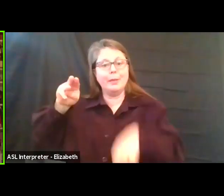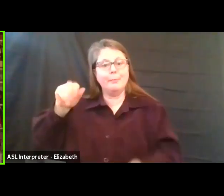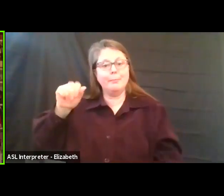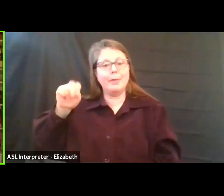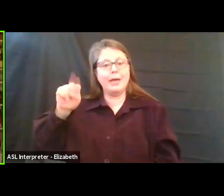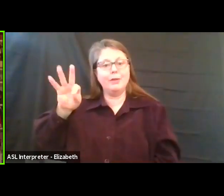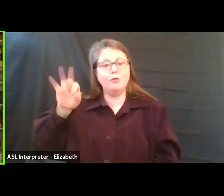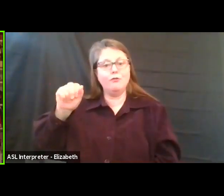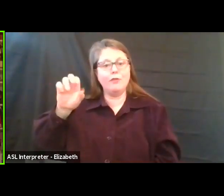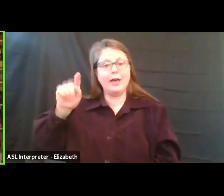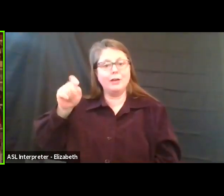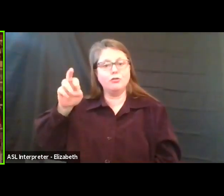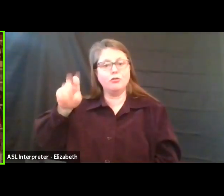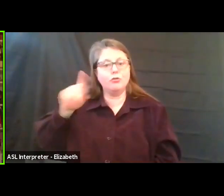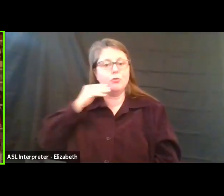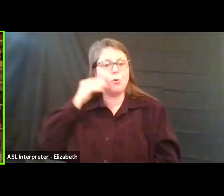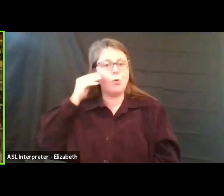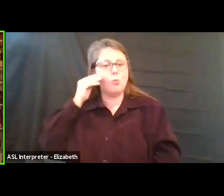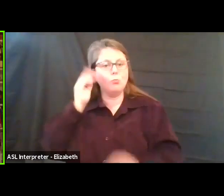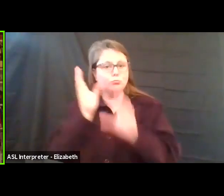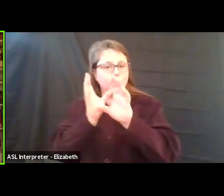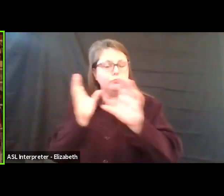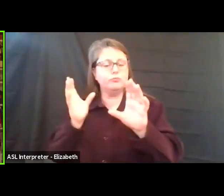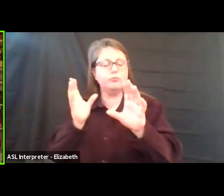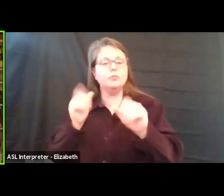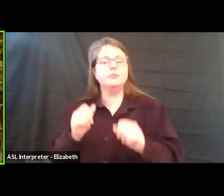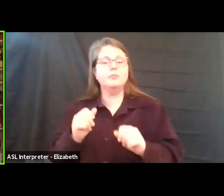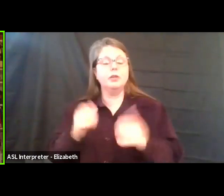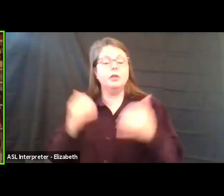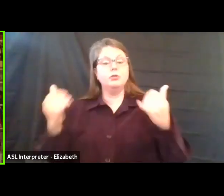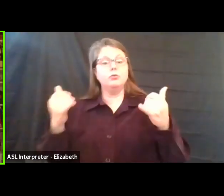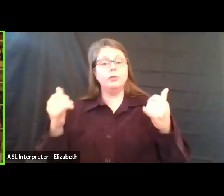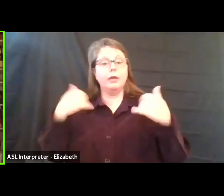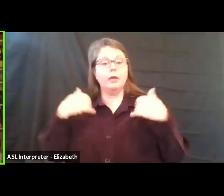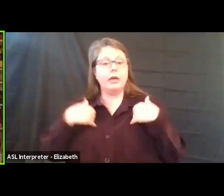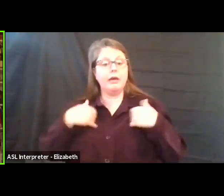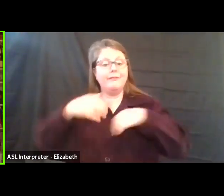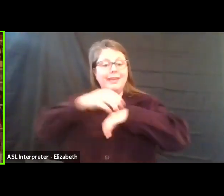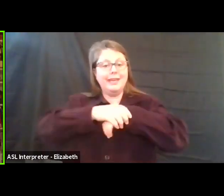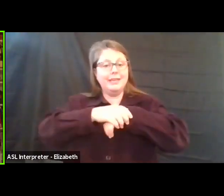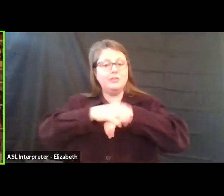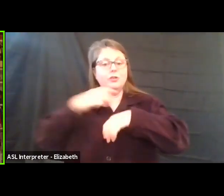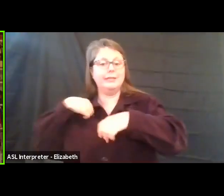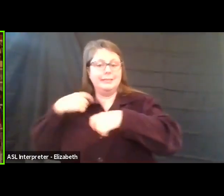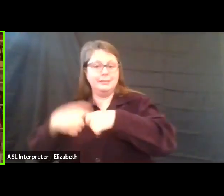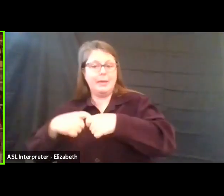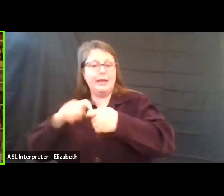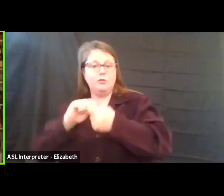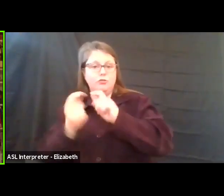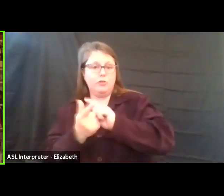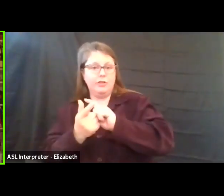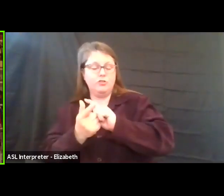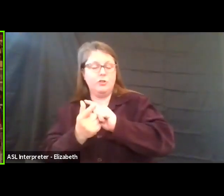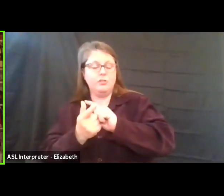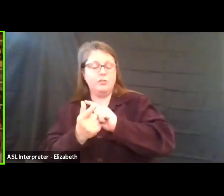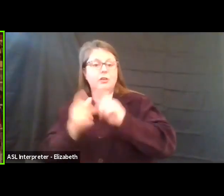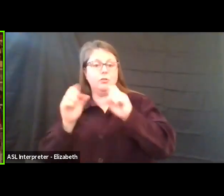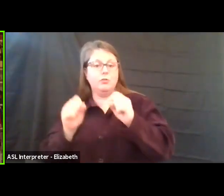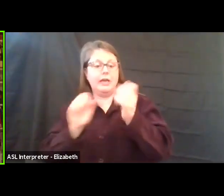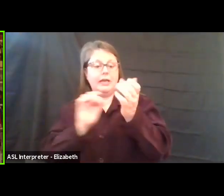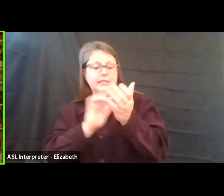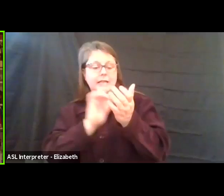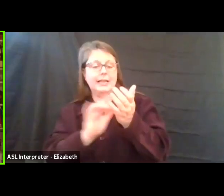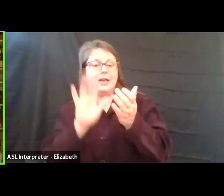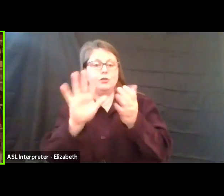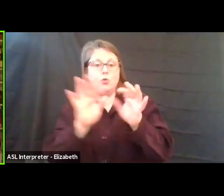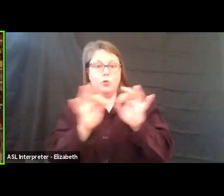you are on a desktop computer, you can select your language at the bottom of the screen. If you are on a tablet or cell phone, you can select the